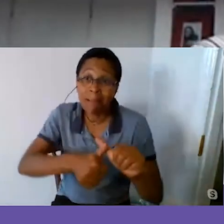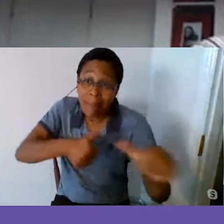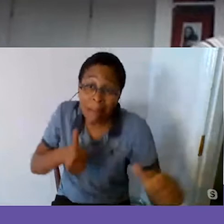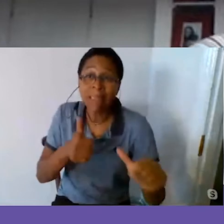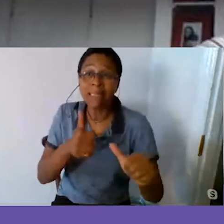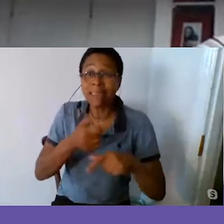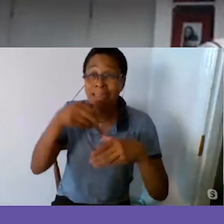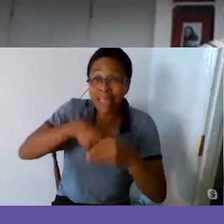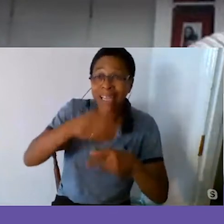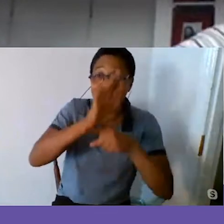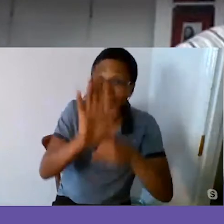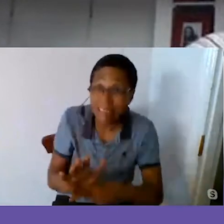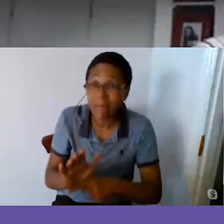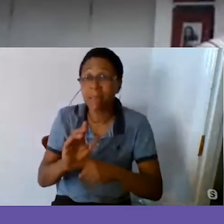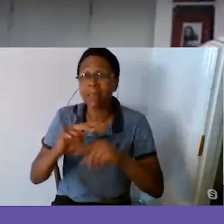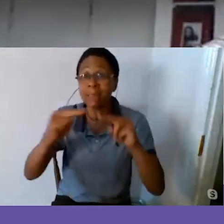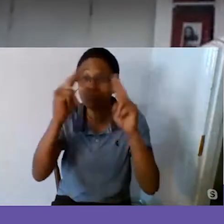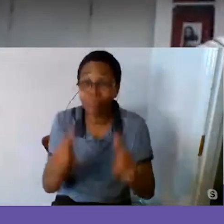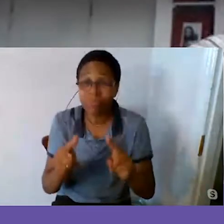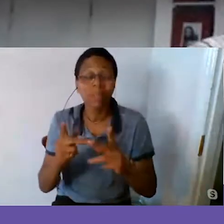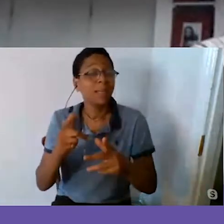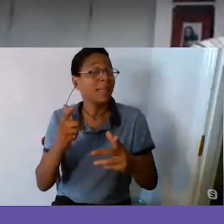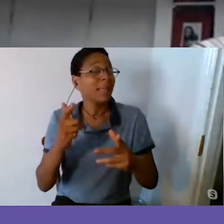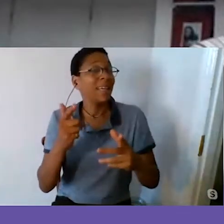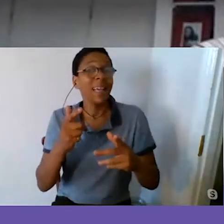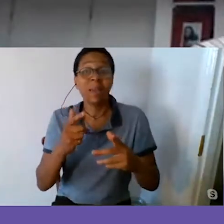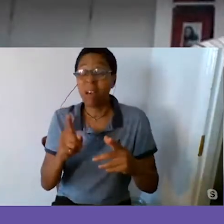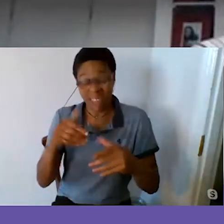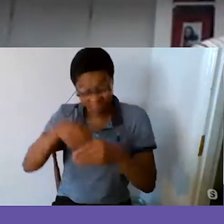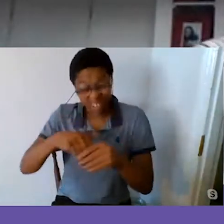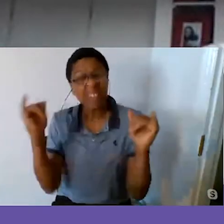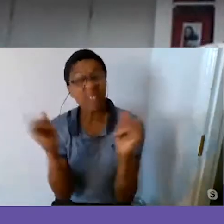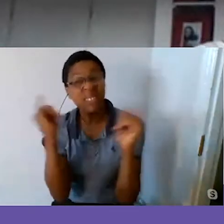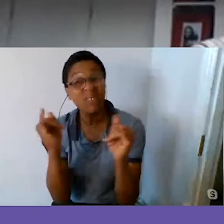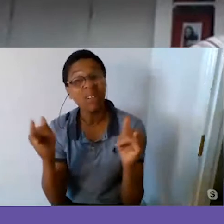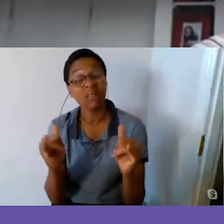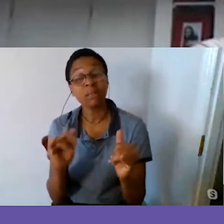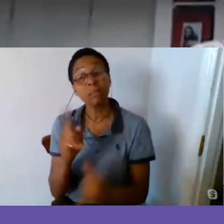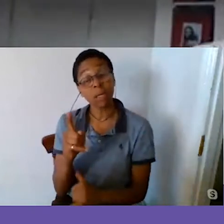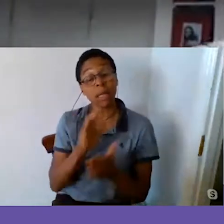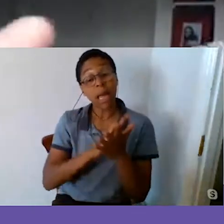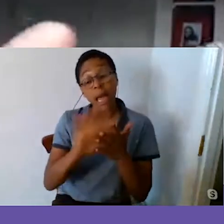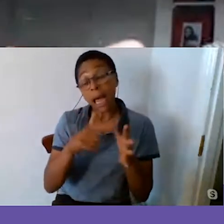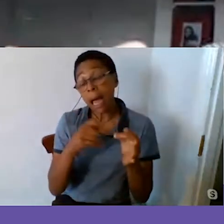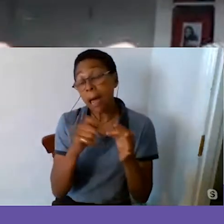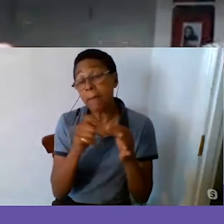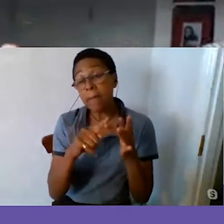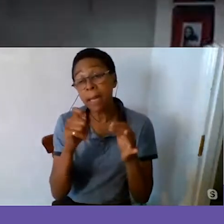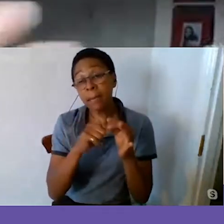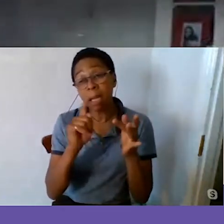also in like festivals and like all sorts of settings. But what's really great is that Habibi Collective is very much